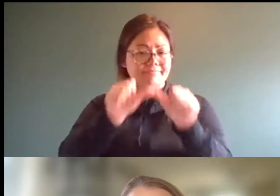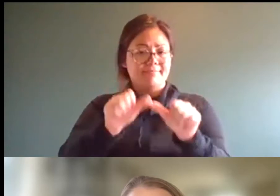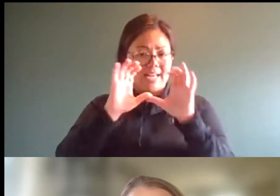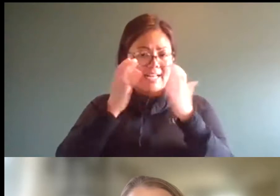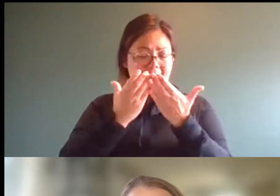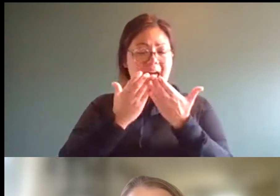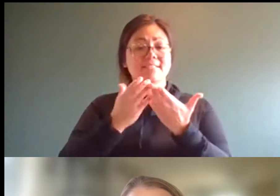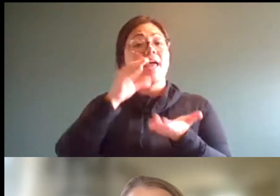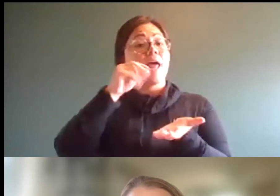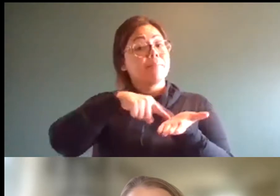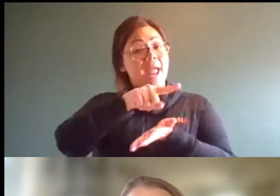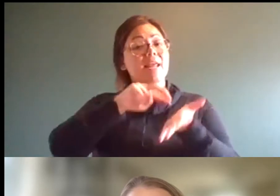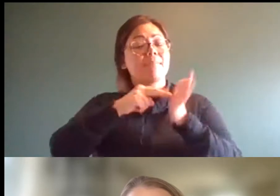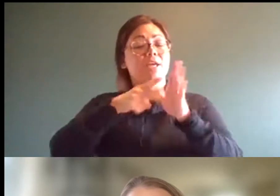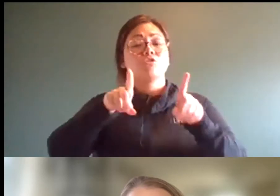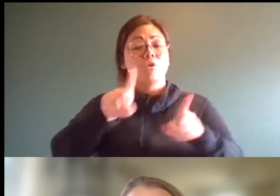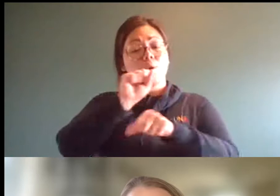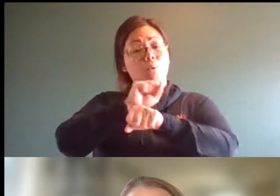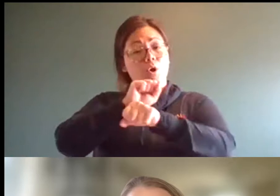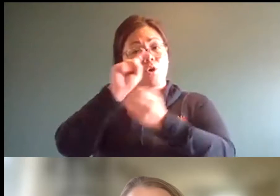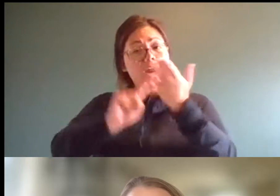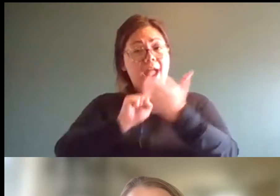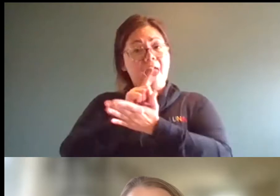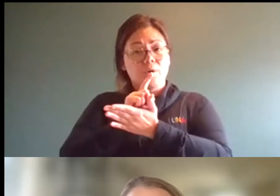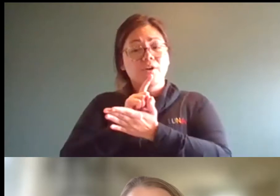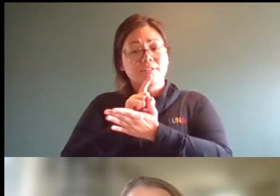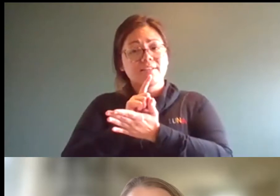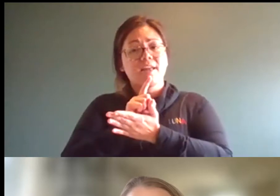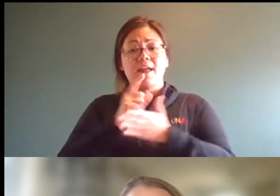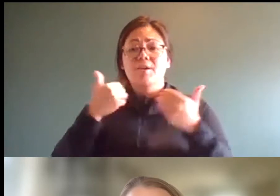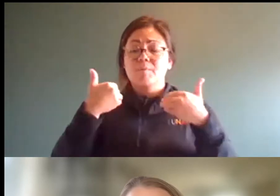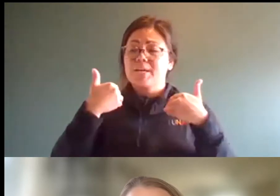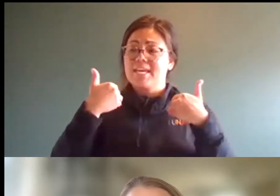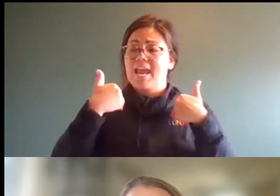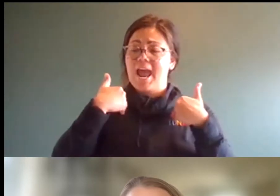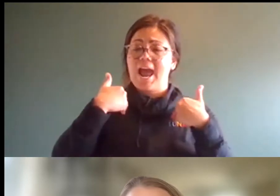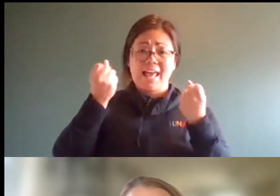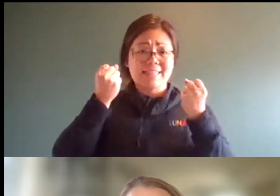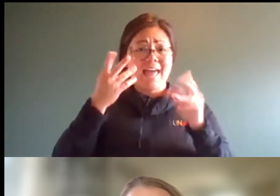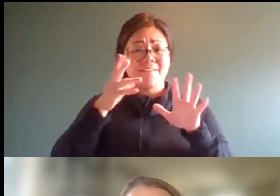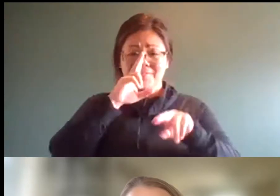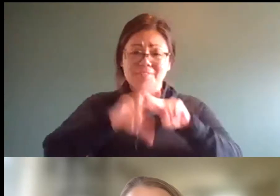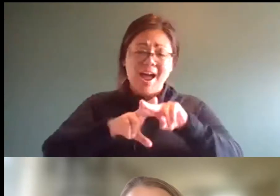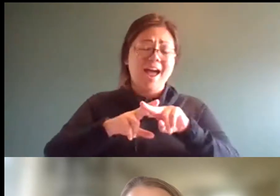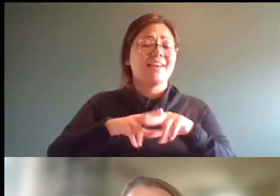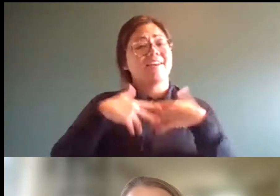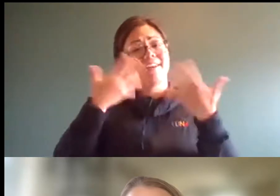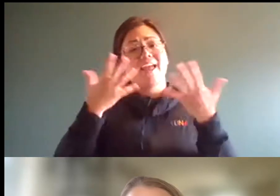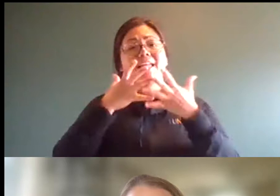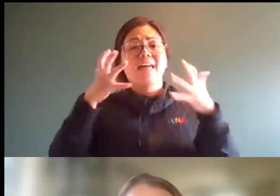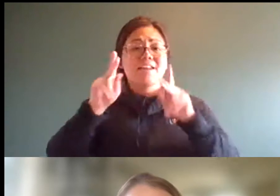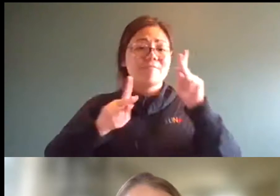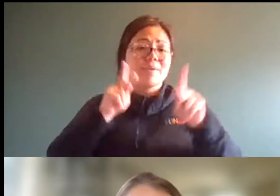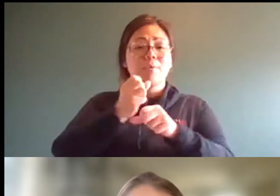were paid classes, so it was during work hours. And we had, we had a lot of fun. A lot of people